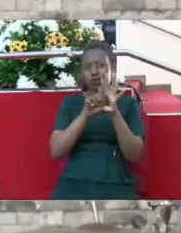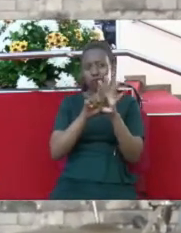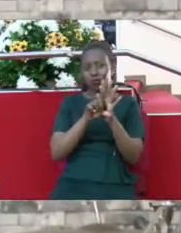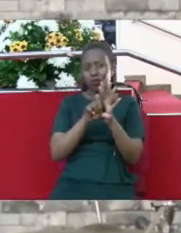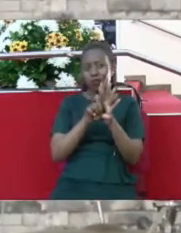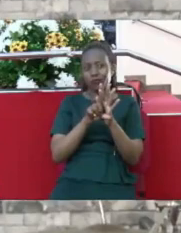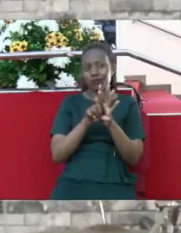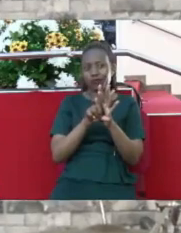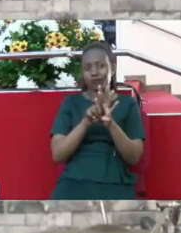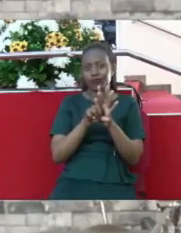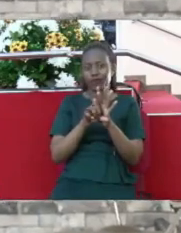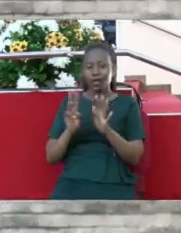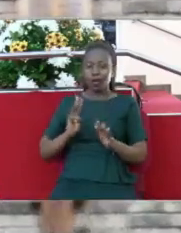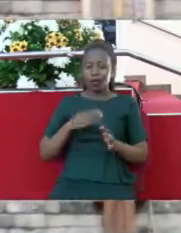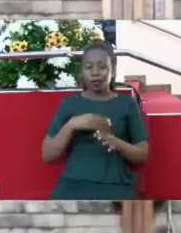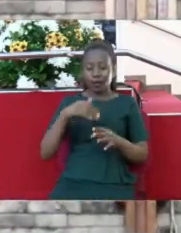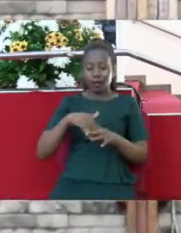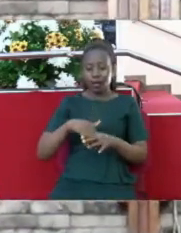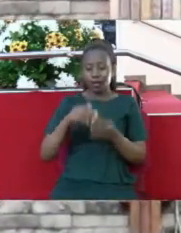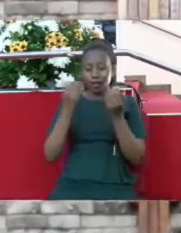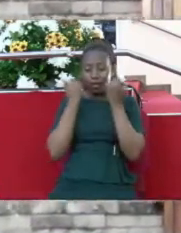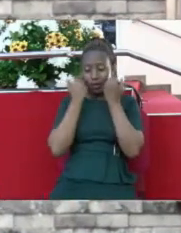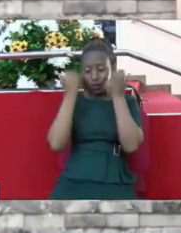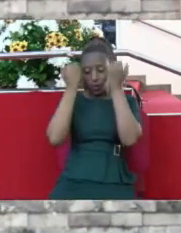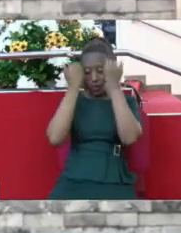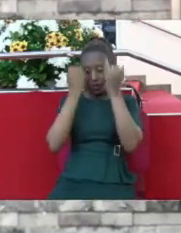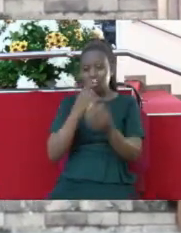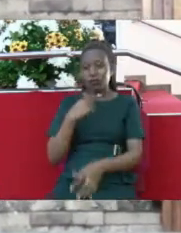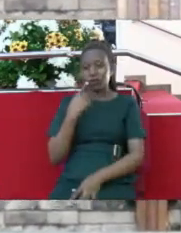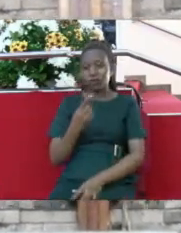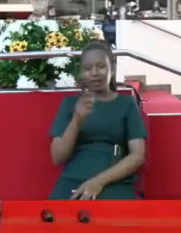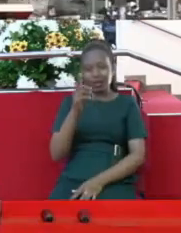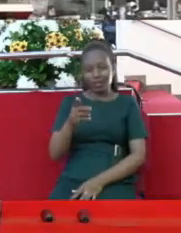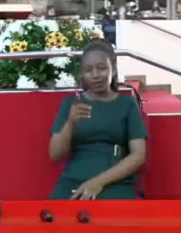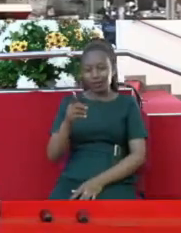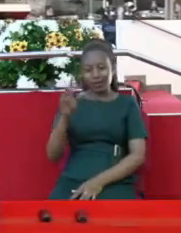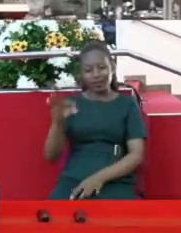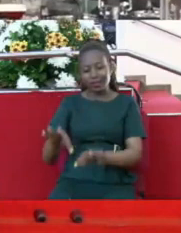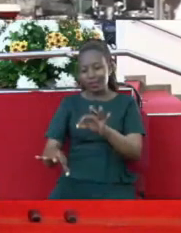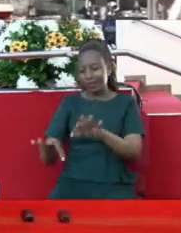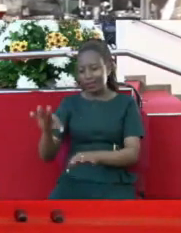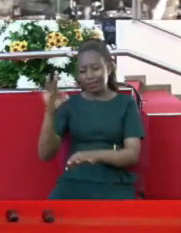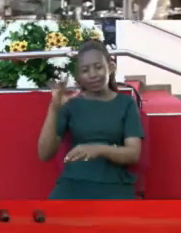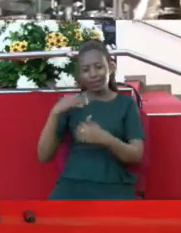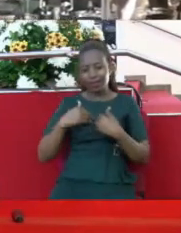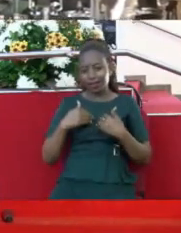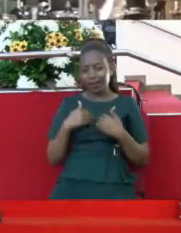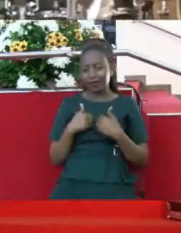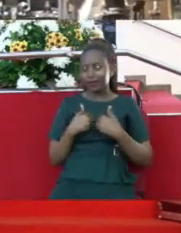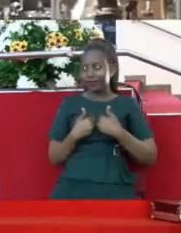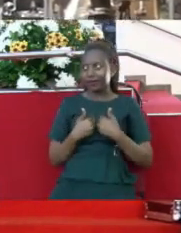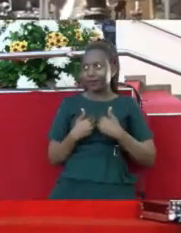Tuko kotini, tunasema huyu mtu ana haki. Tuko katika mahakama. So God justifies us. Mungu anatufanya wenye